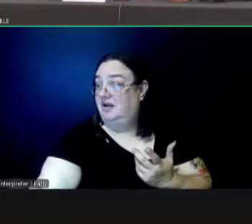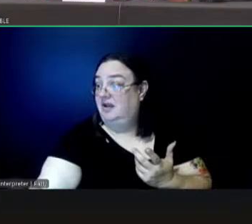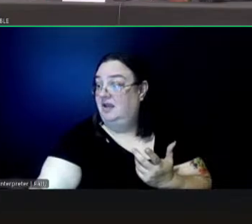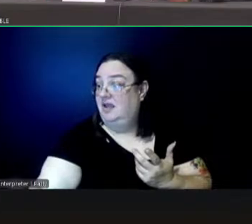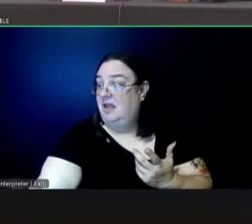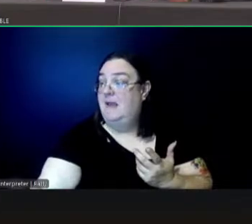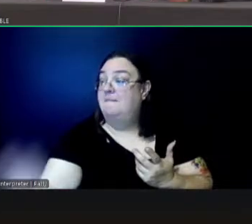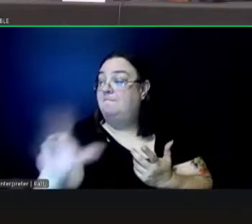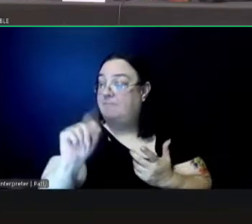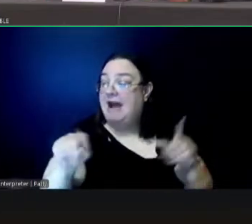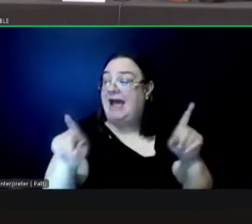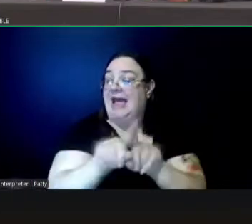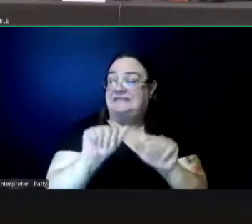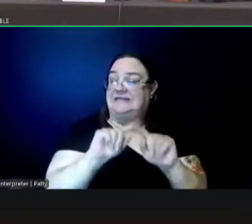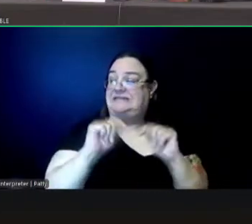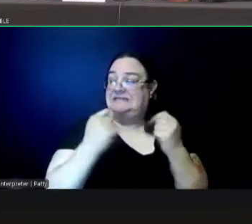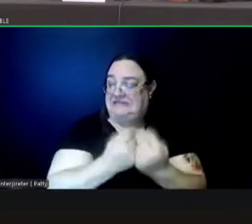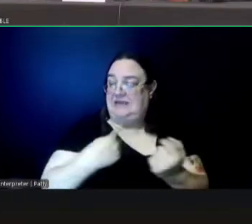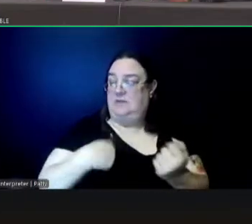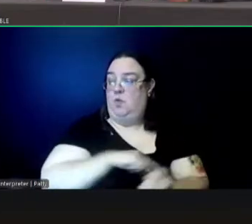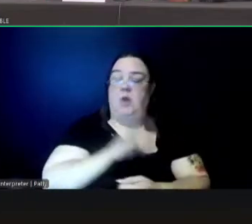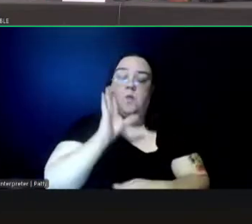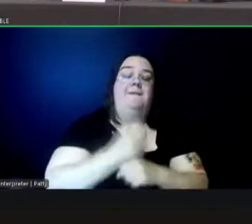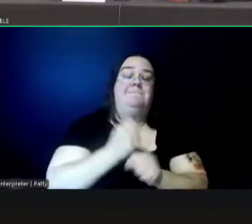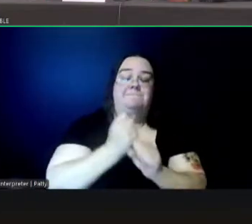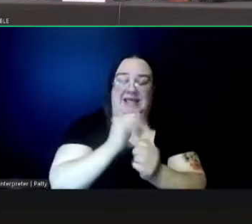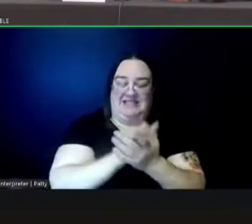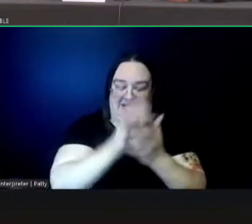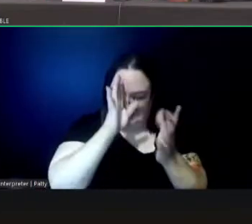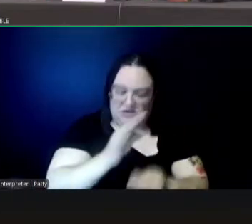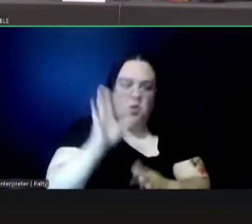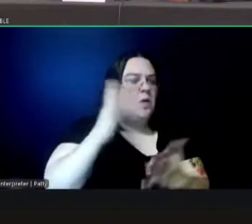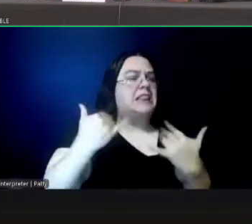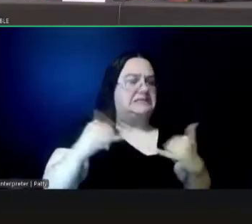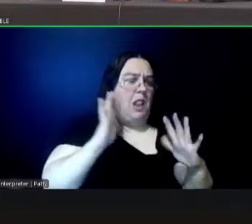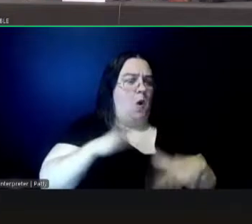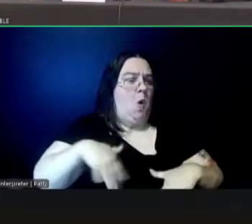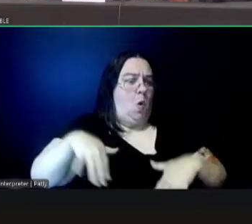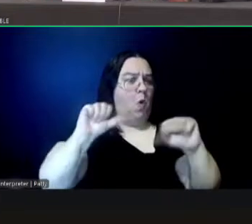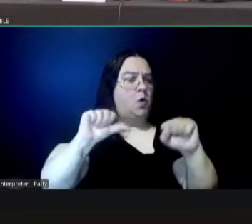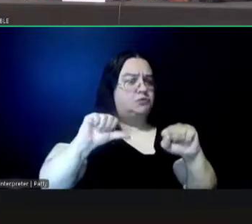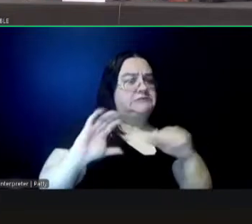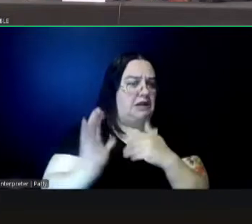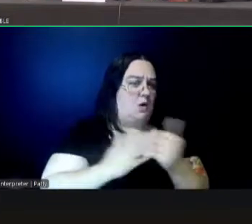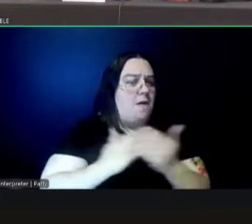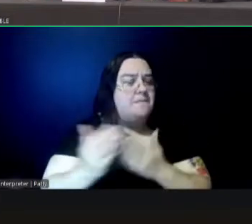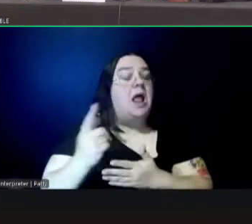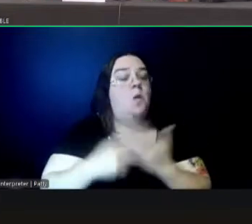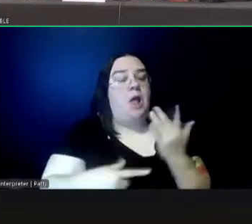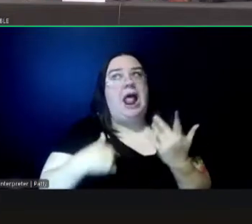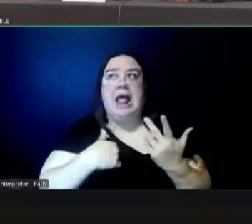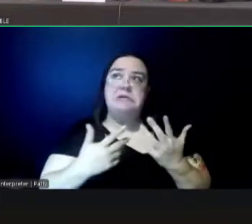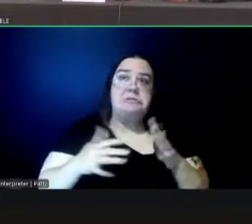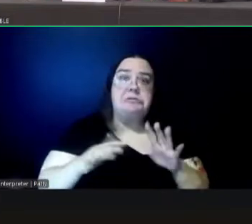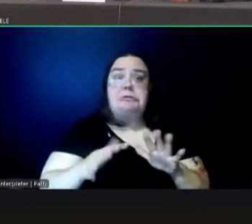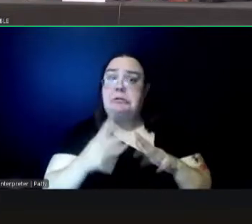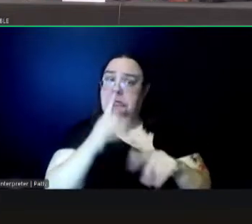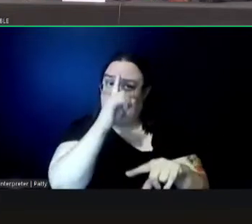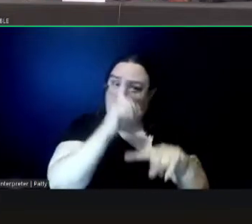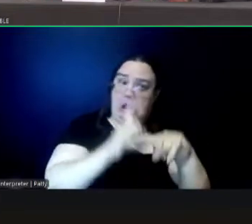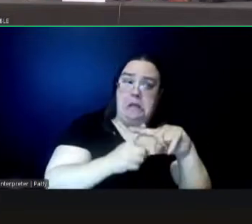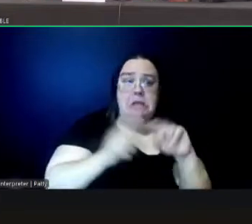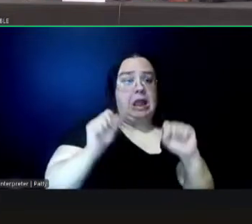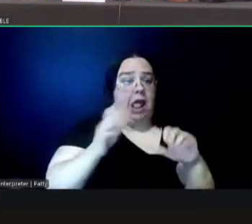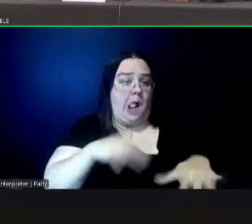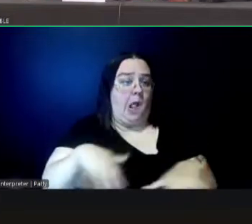team, make that decision. So we will still be hosting no matter what, and I'm cautiously optimistic we can host in the building on